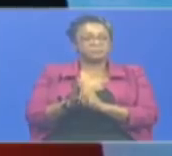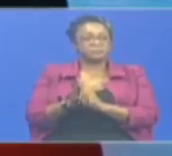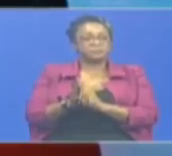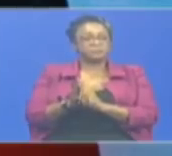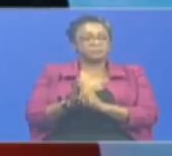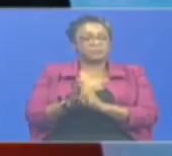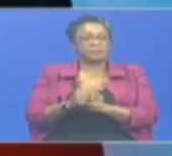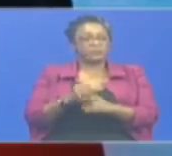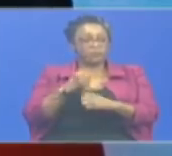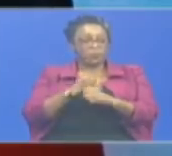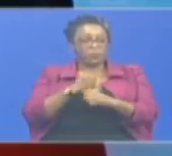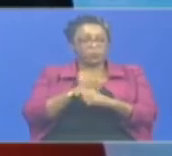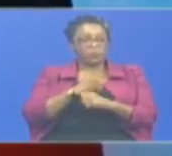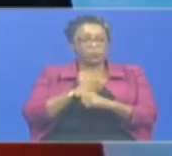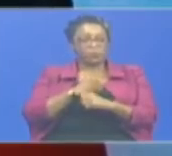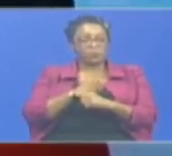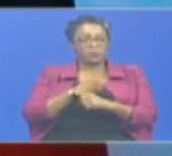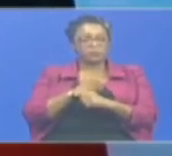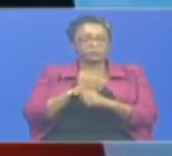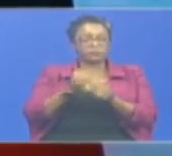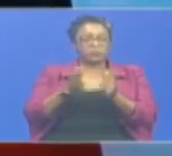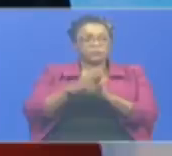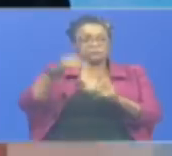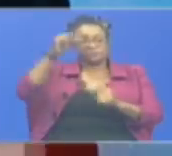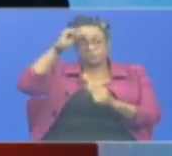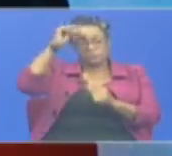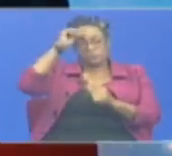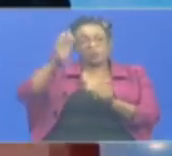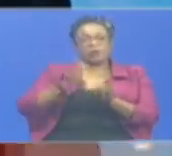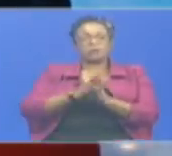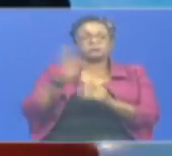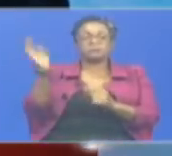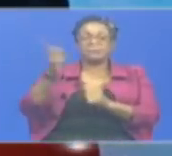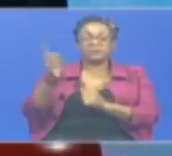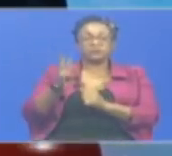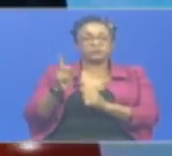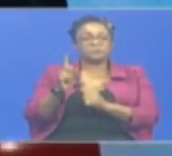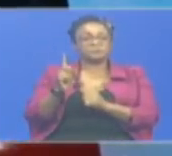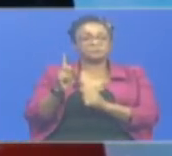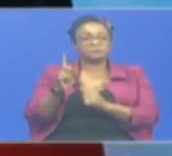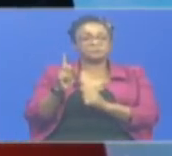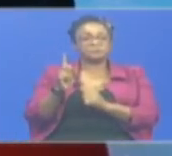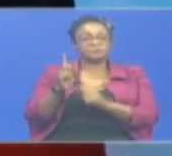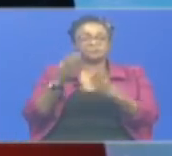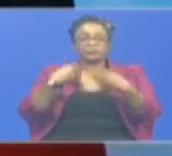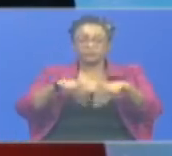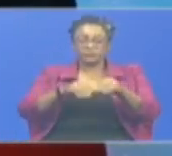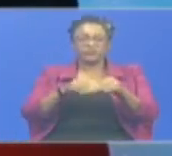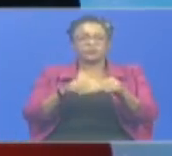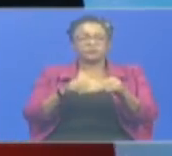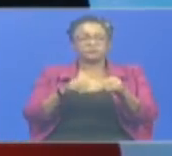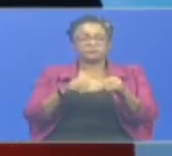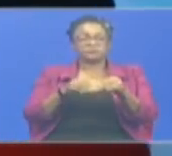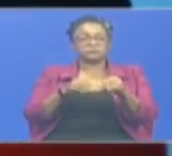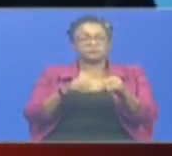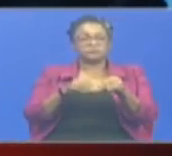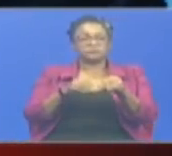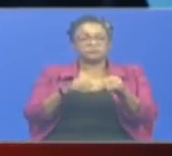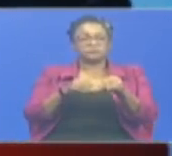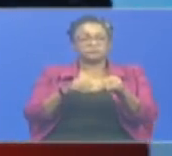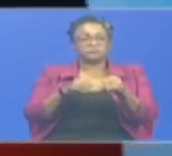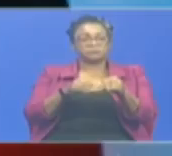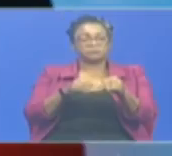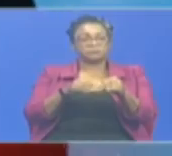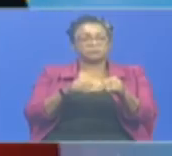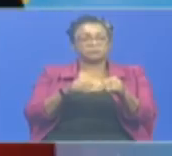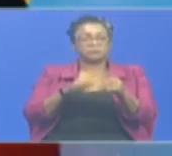working with the government and the ministry in complying with and adhering to